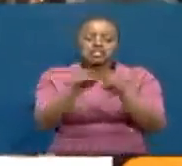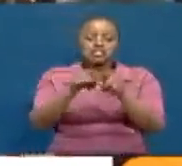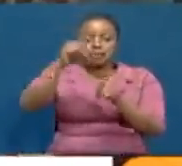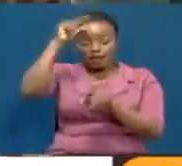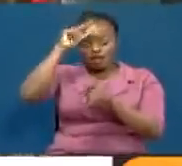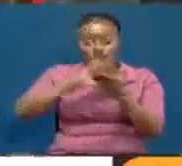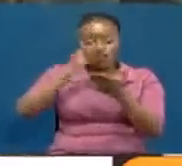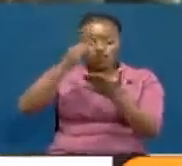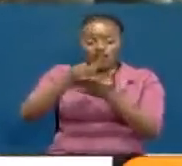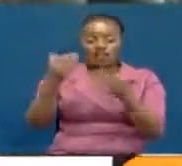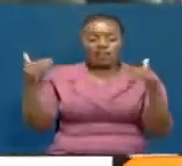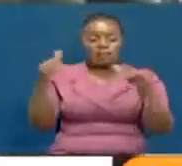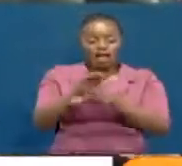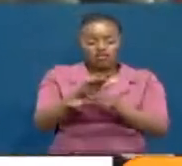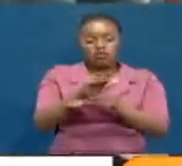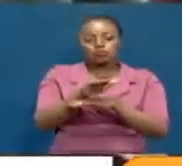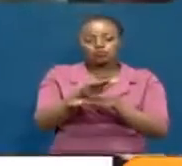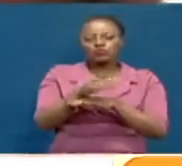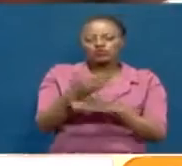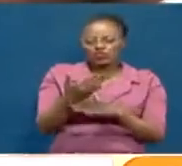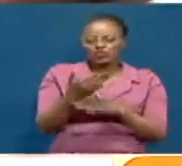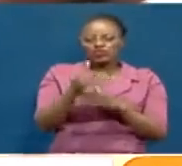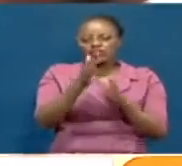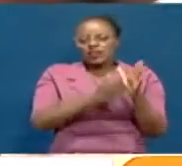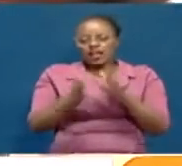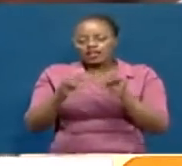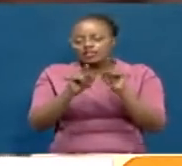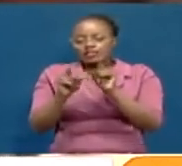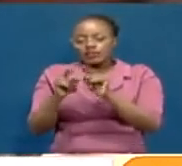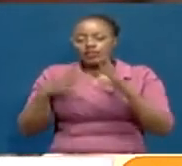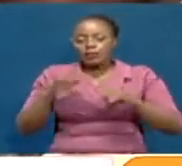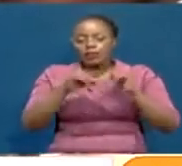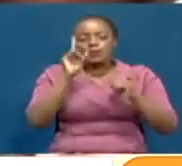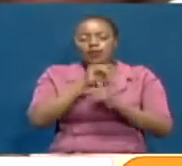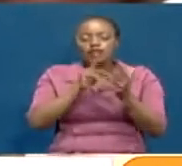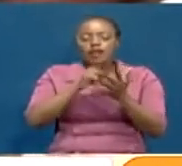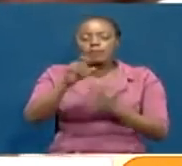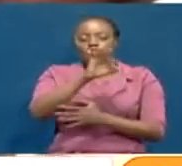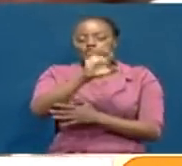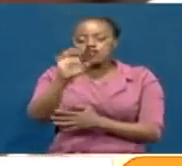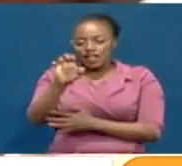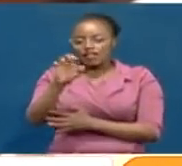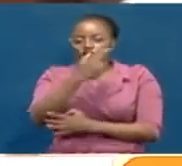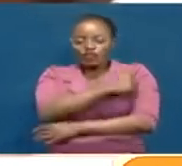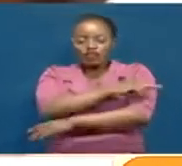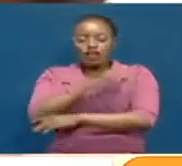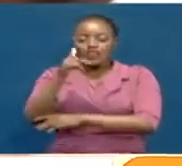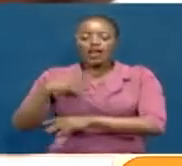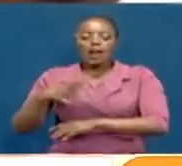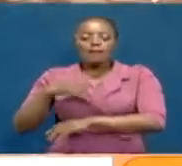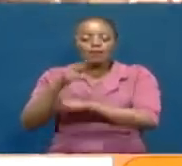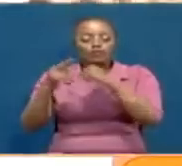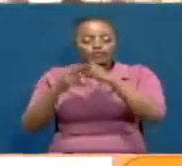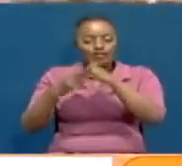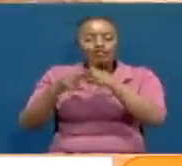will fund the burial expenses of the four people killed Thursday and foot medical fees for other seven injured on that